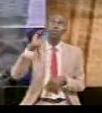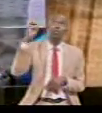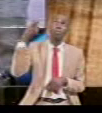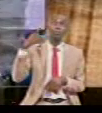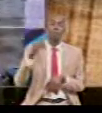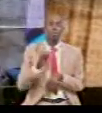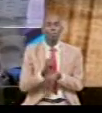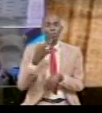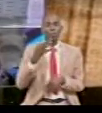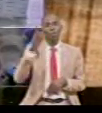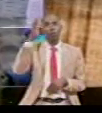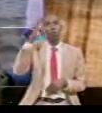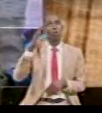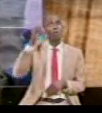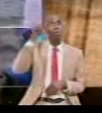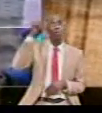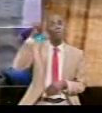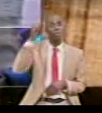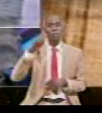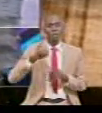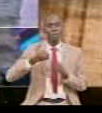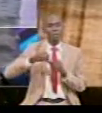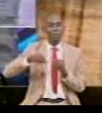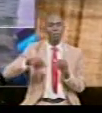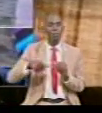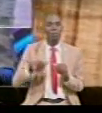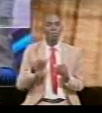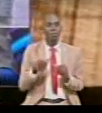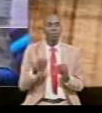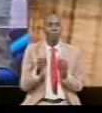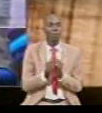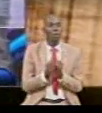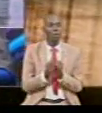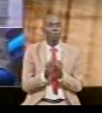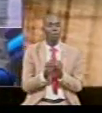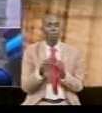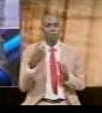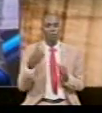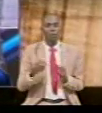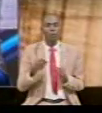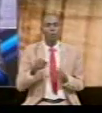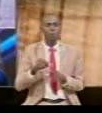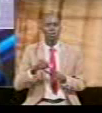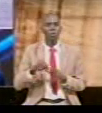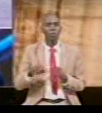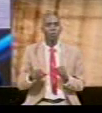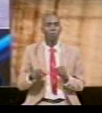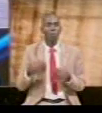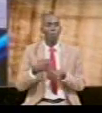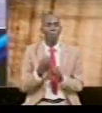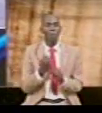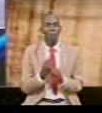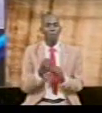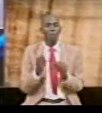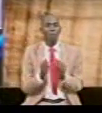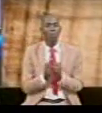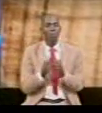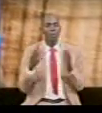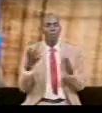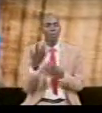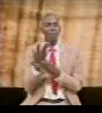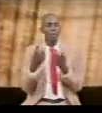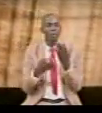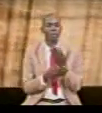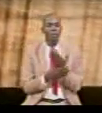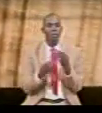God himself. Circumcision with the circumcision made without